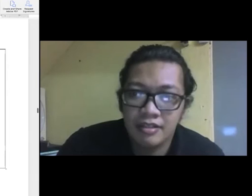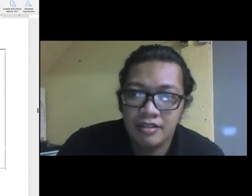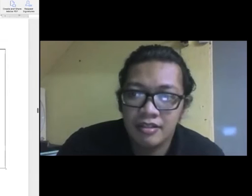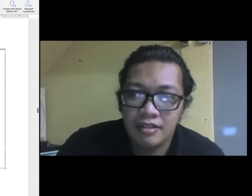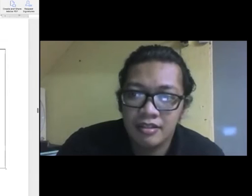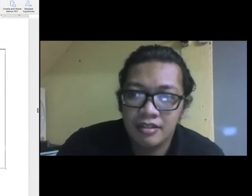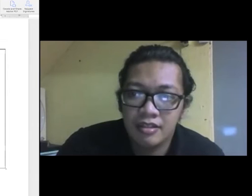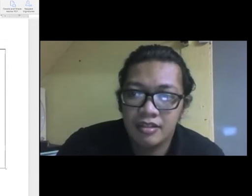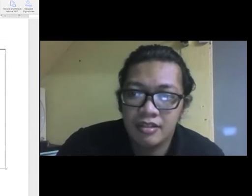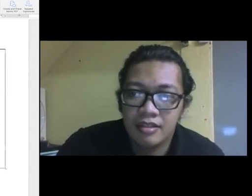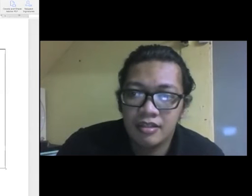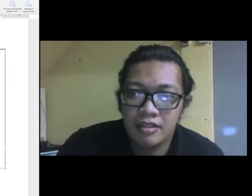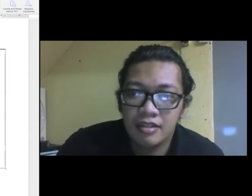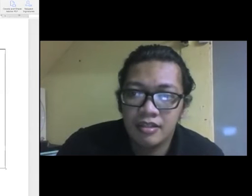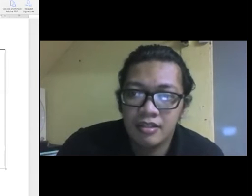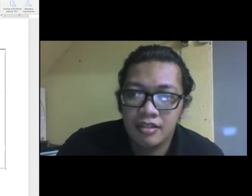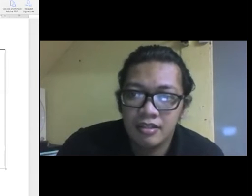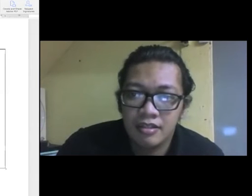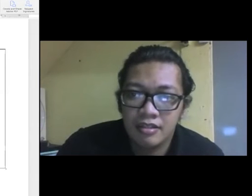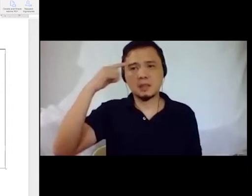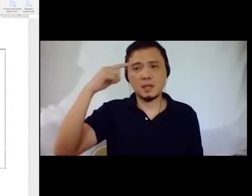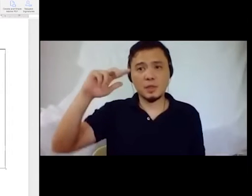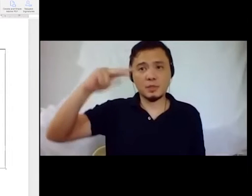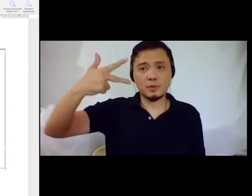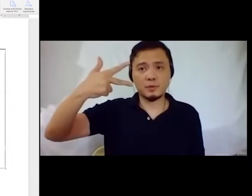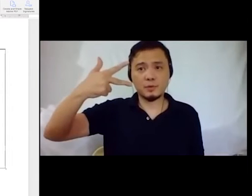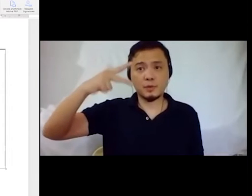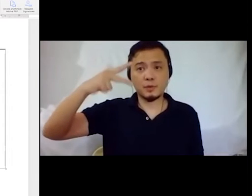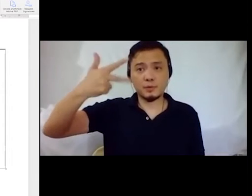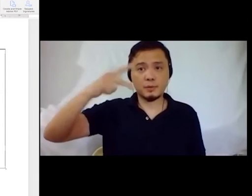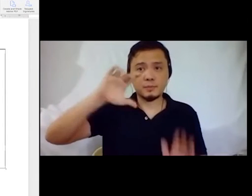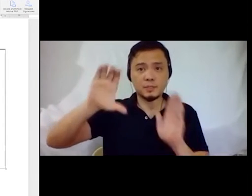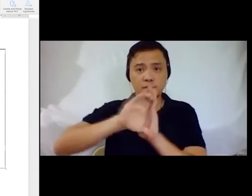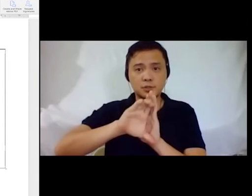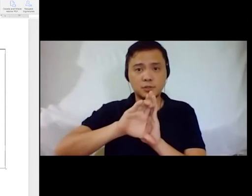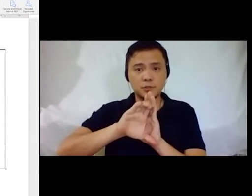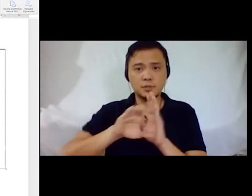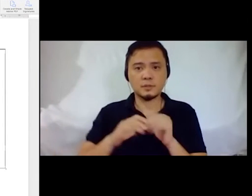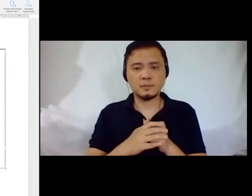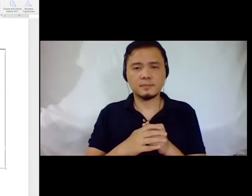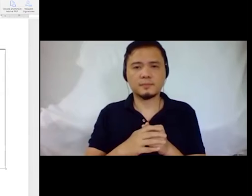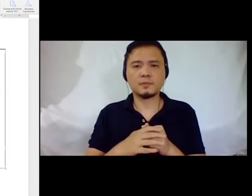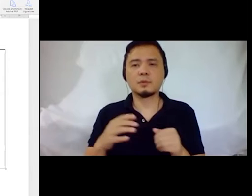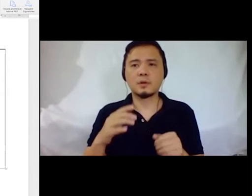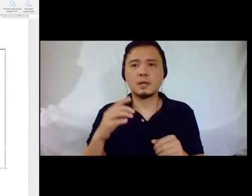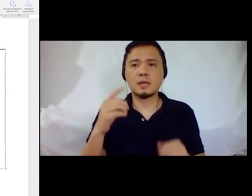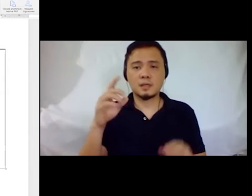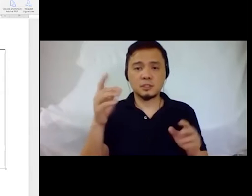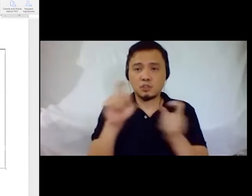So the third column, I think that should be someone addresses me as.